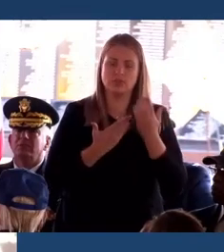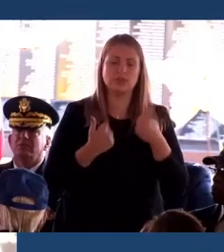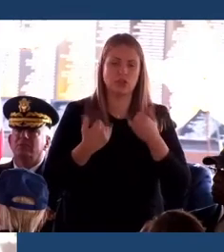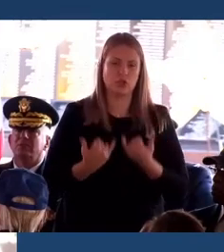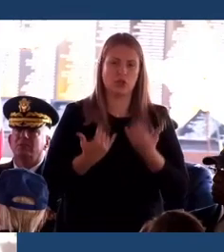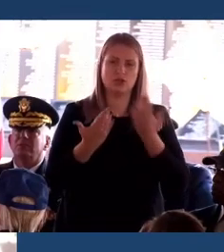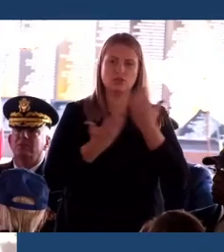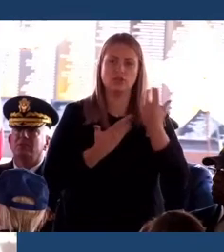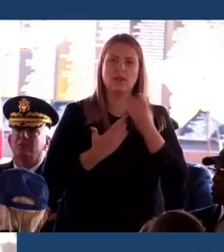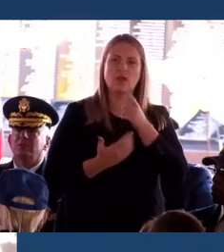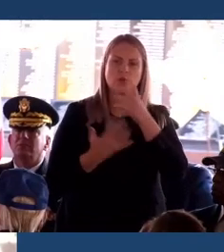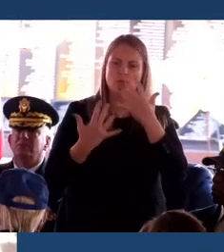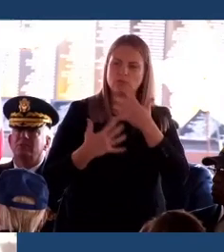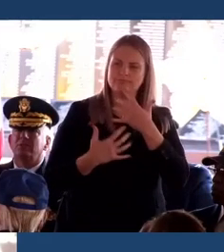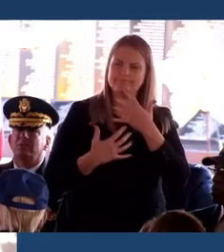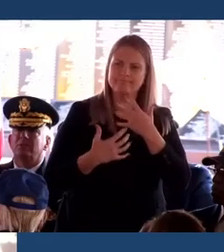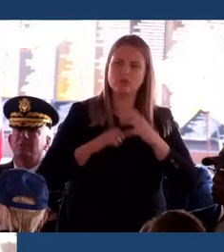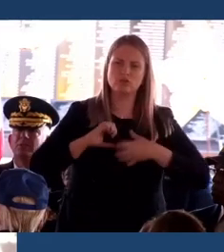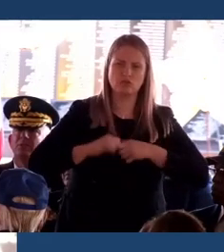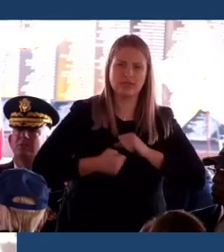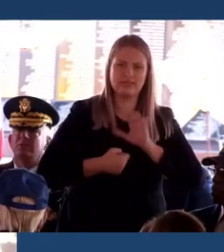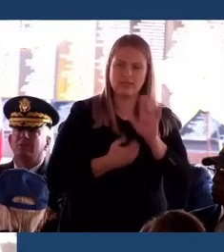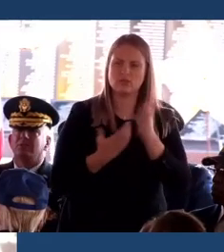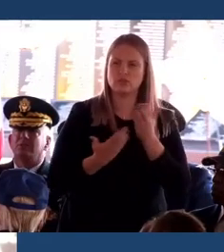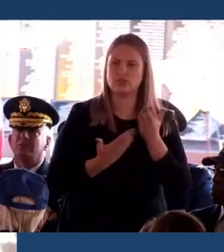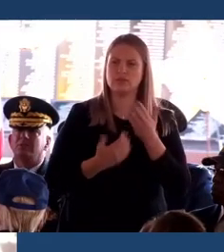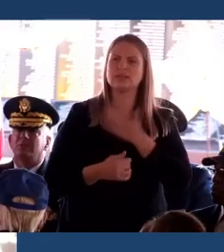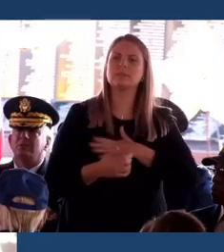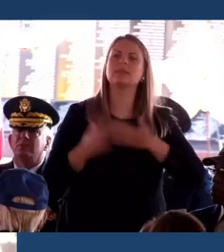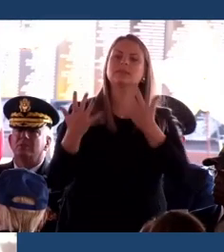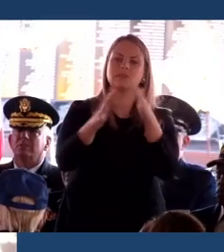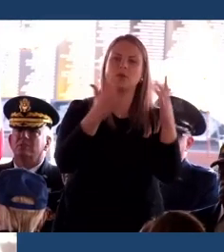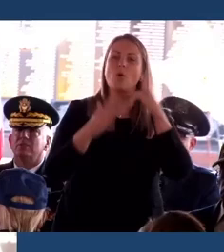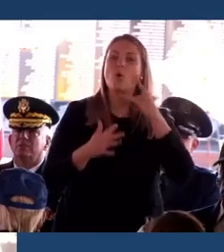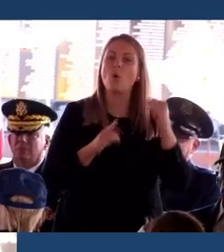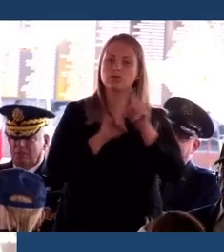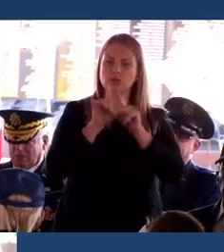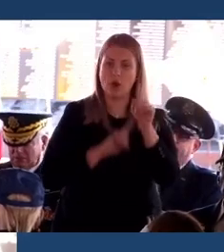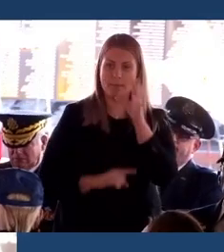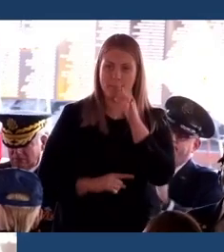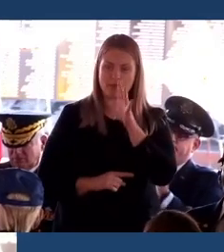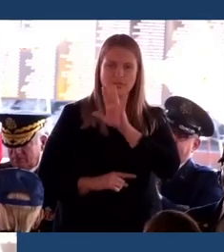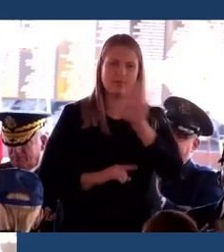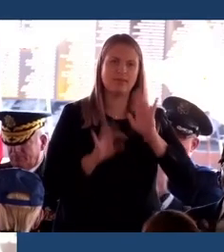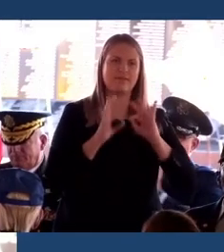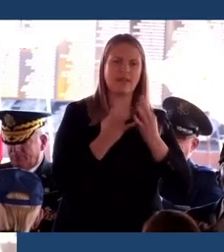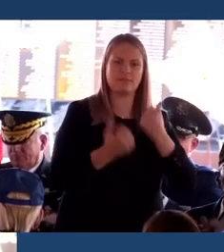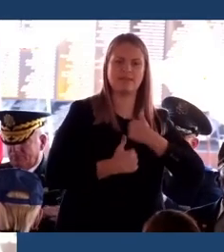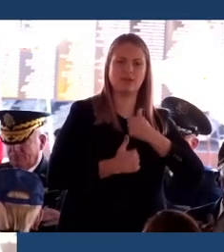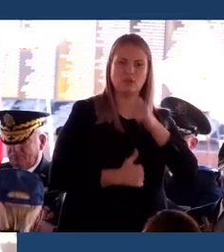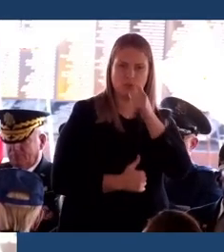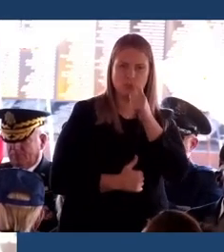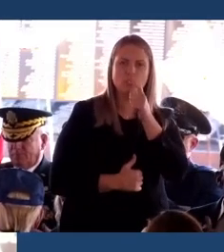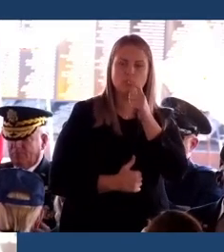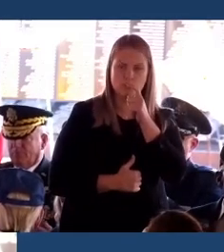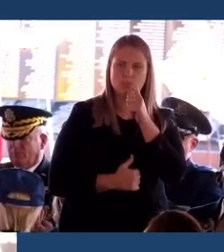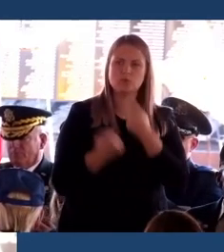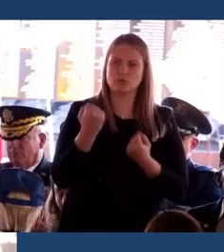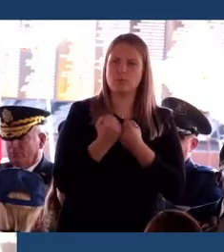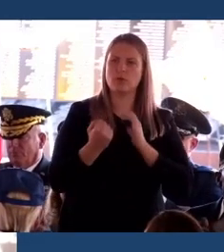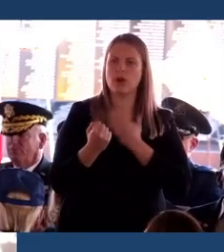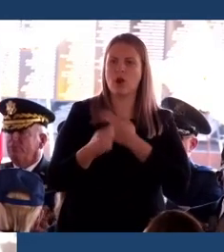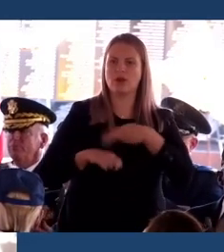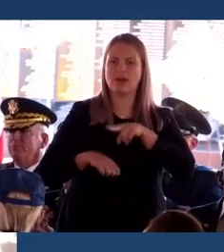service. Could we give a special round of applause to our Gold Star mothers and to the families of our veterans who've supported our